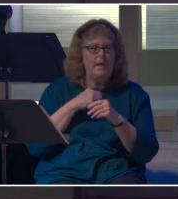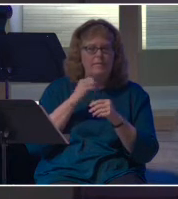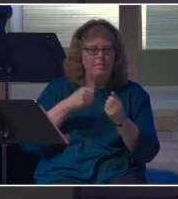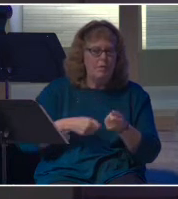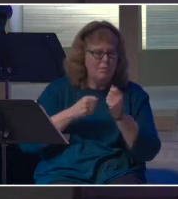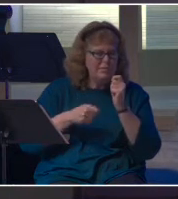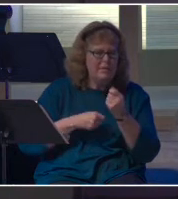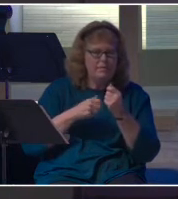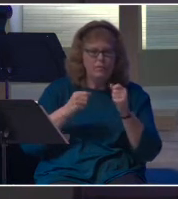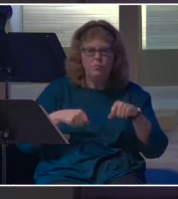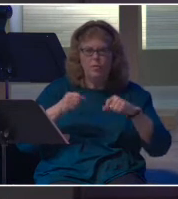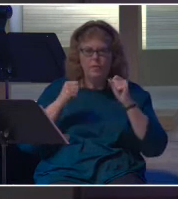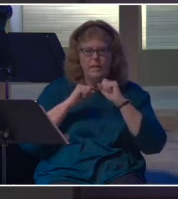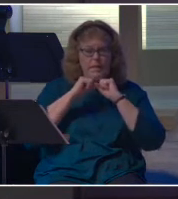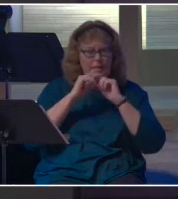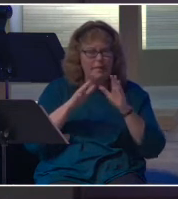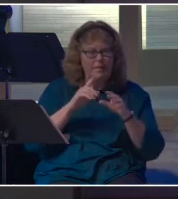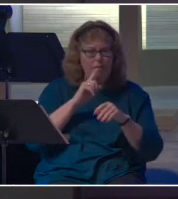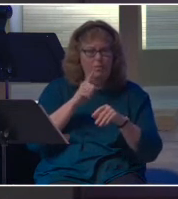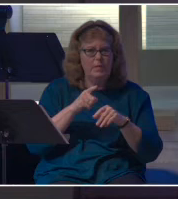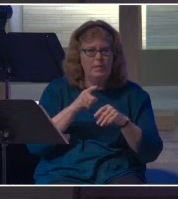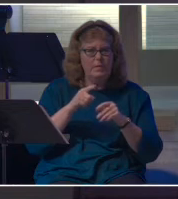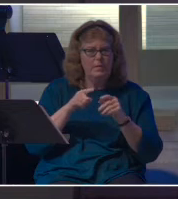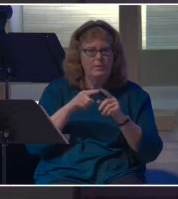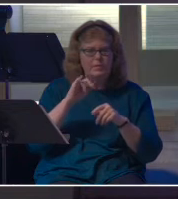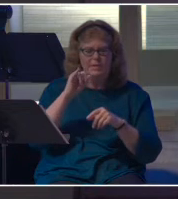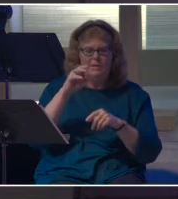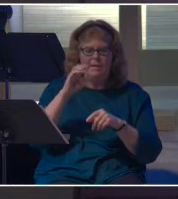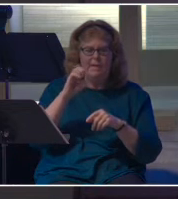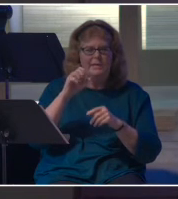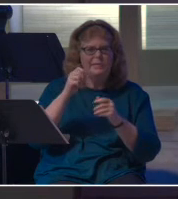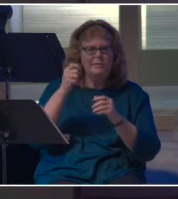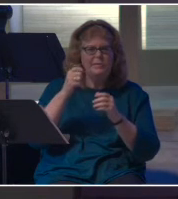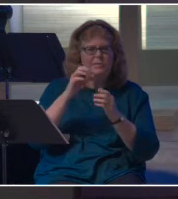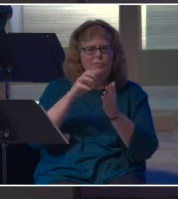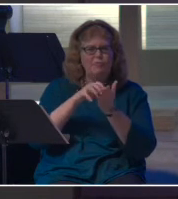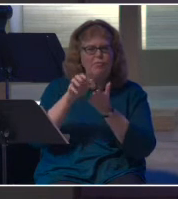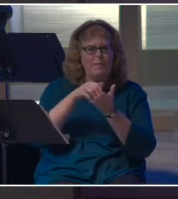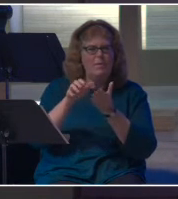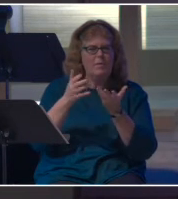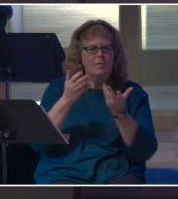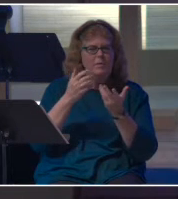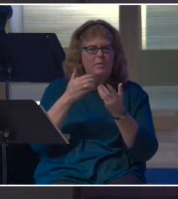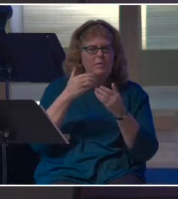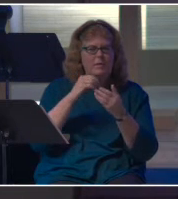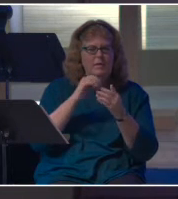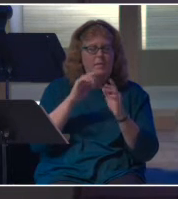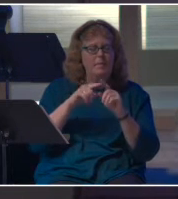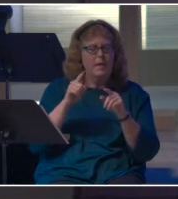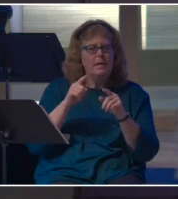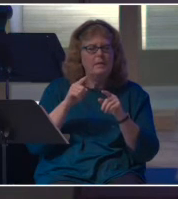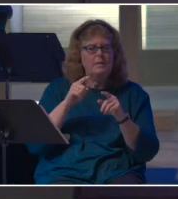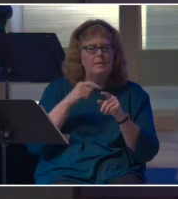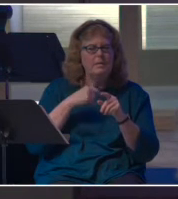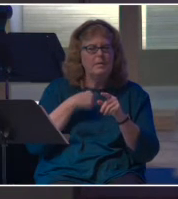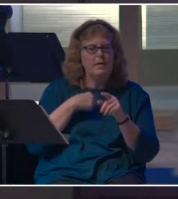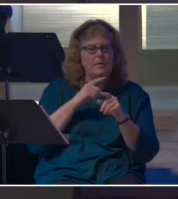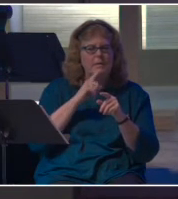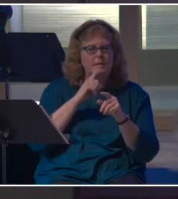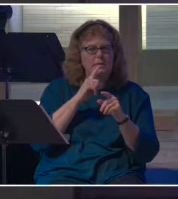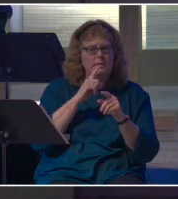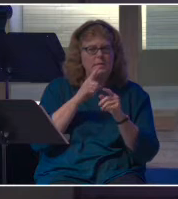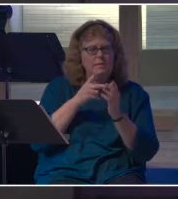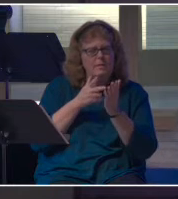no blankets, no nothing really, except for my ice scraper. It's not a great situation for an ice scraper. But I landed so gently into